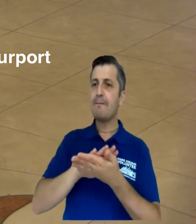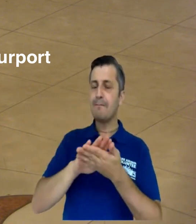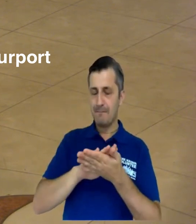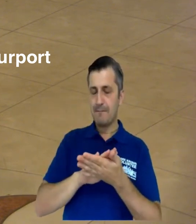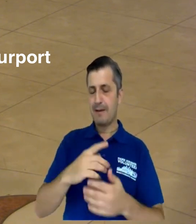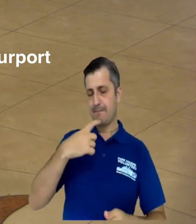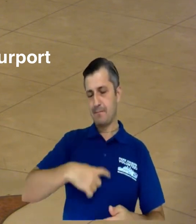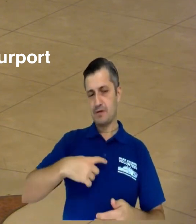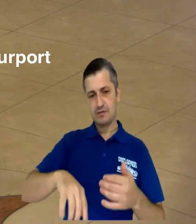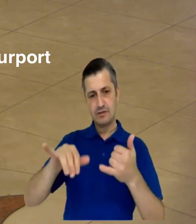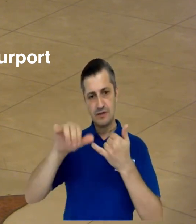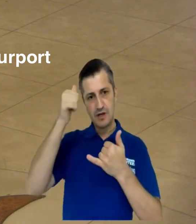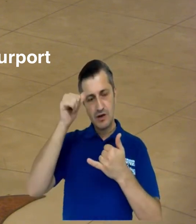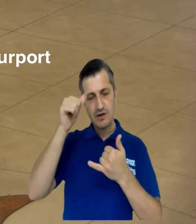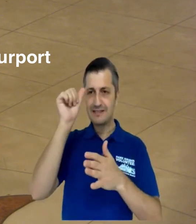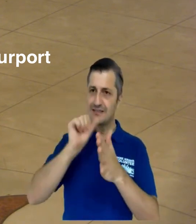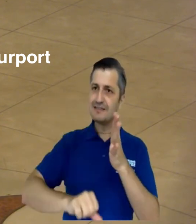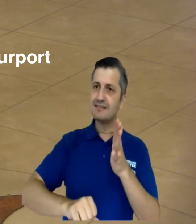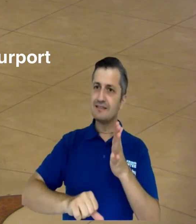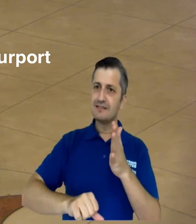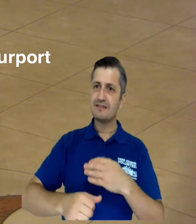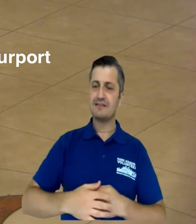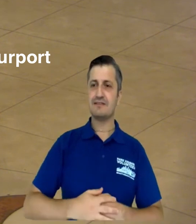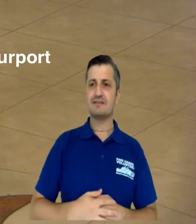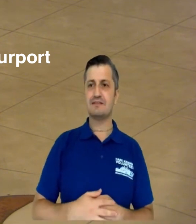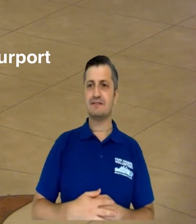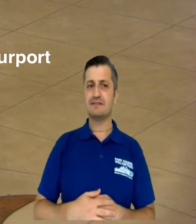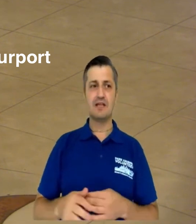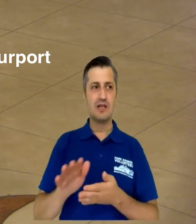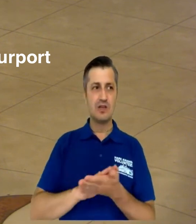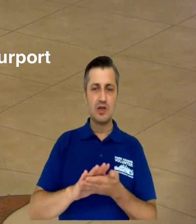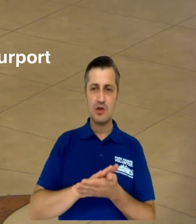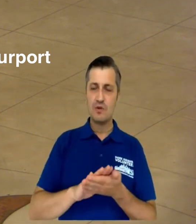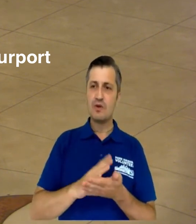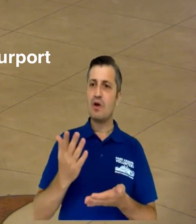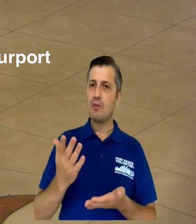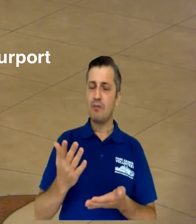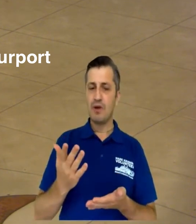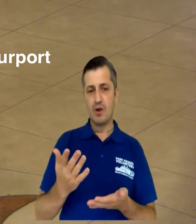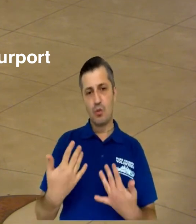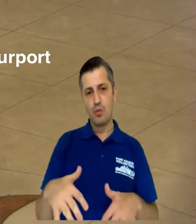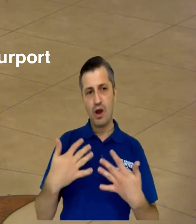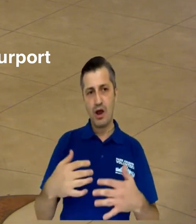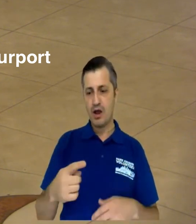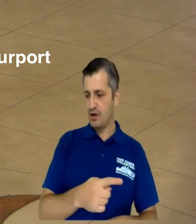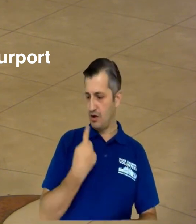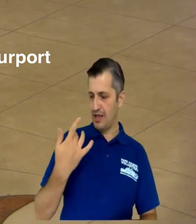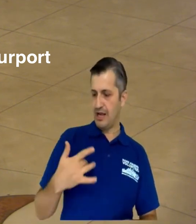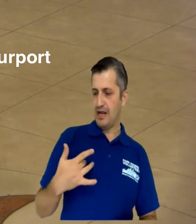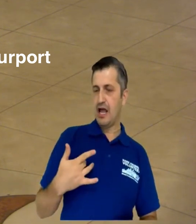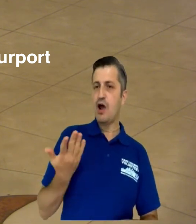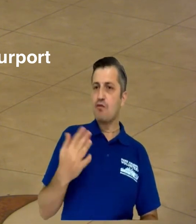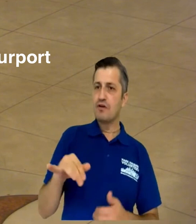that people can understand that they are living by the mercy of the Supreme Personality of Godhead, Krishna. Without his mercy,